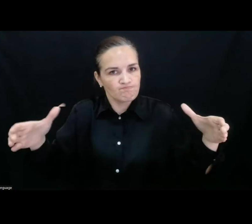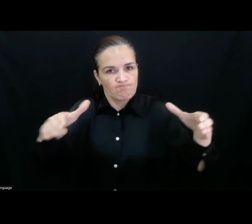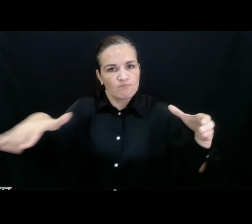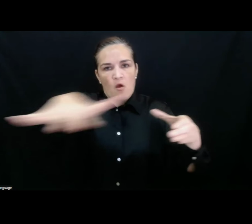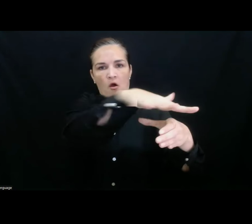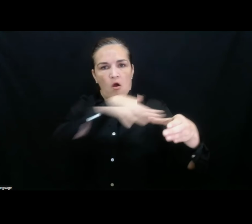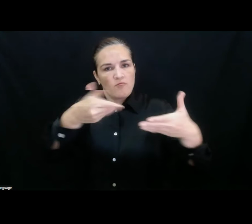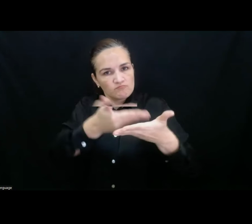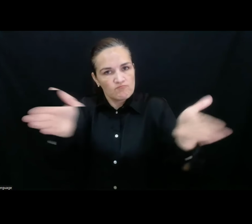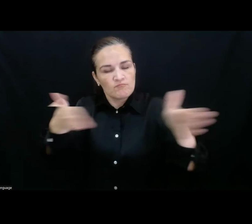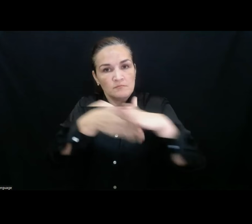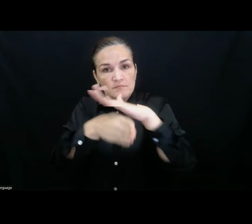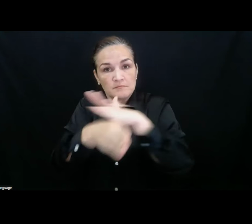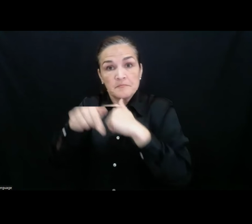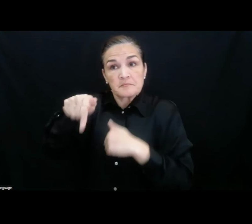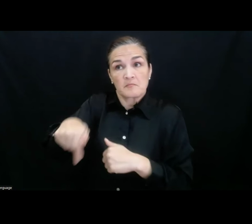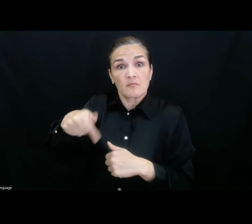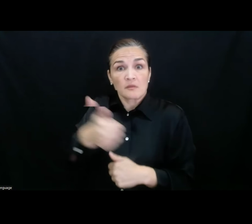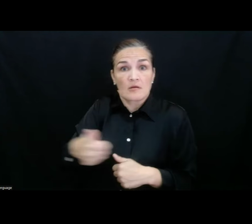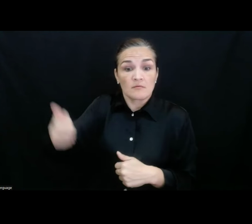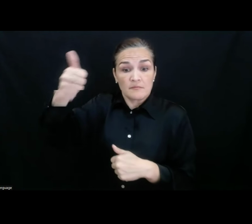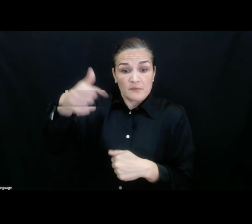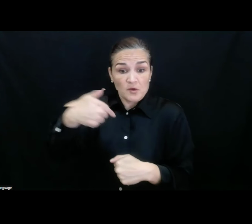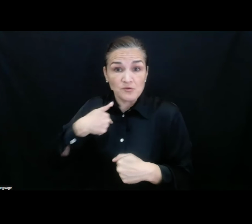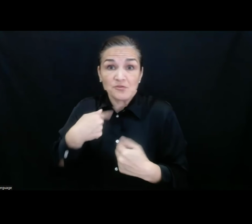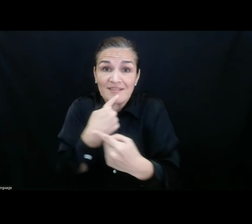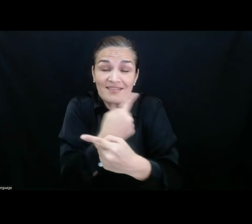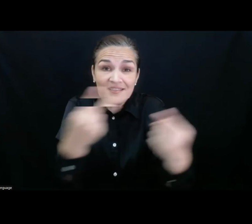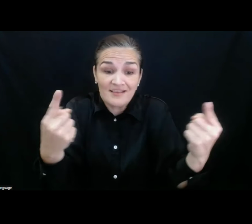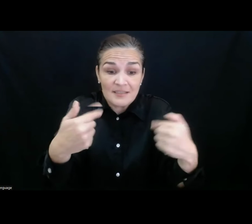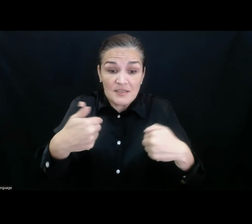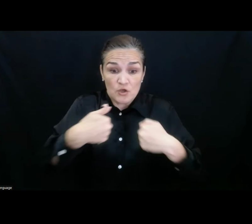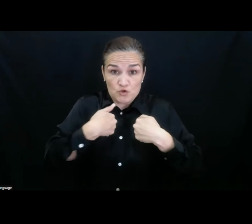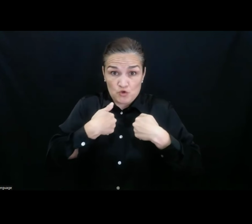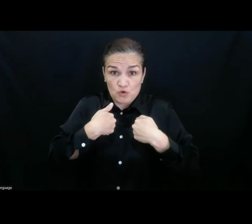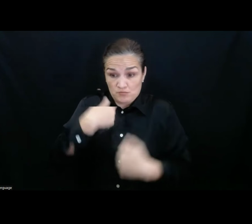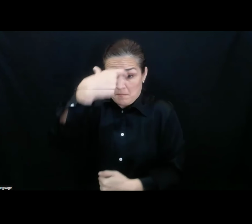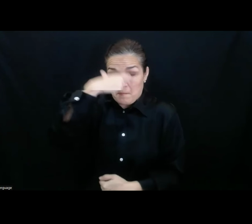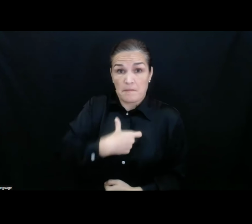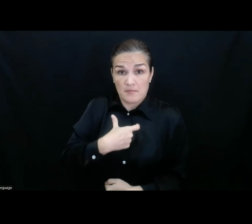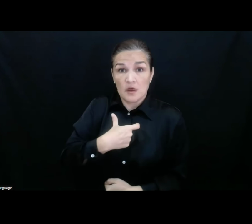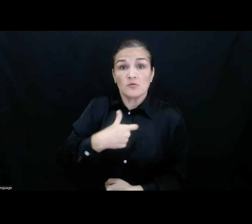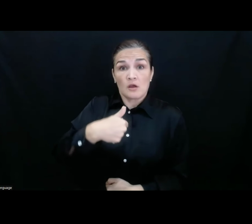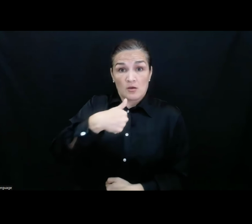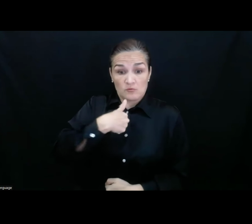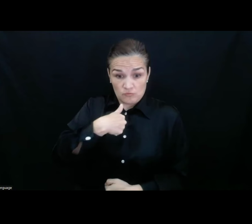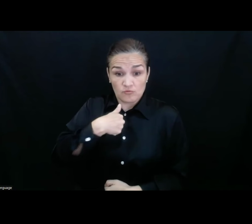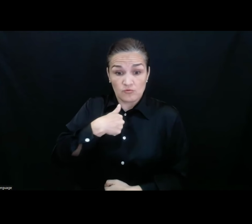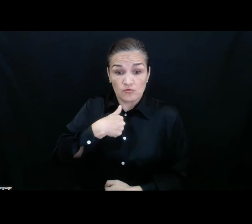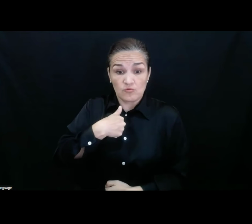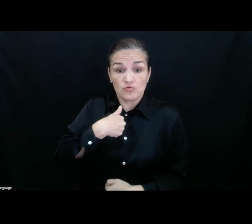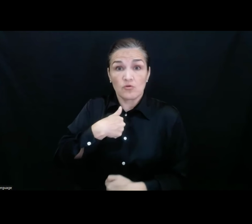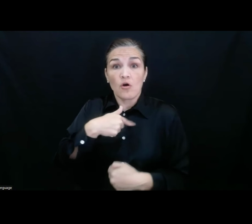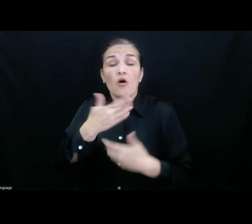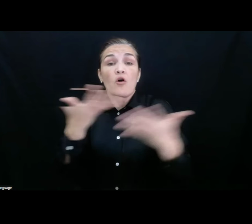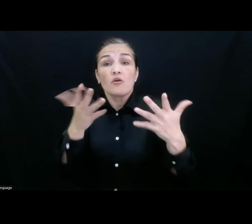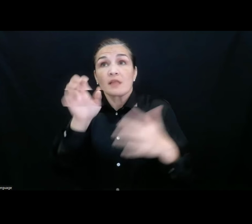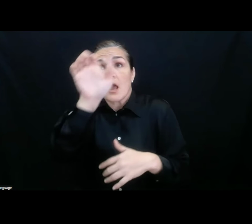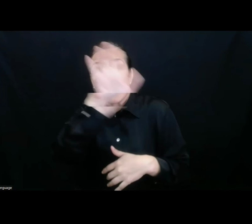of office, and by the way, I also have to tell you that I'm one of very few in the Euro region who has